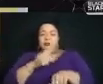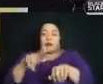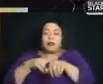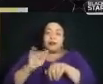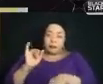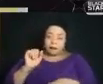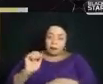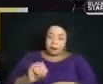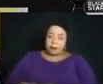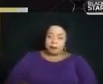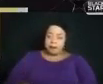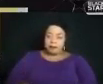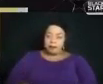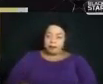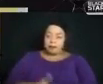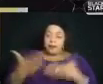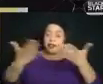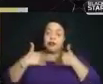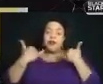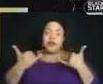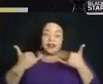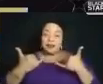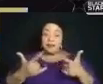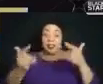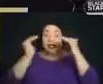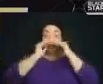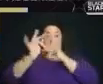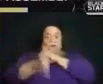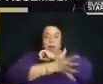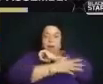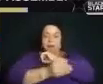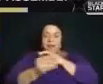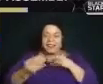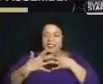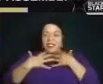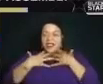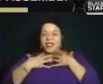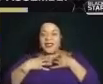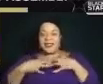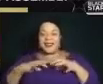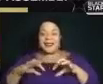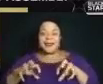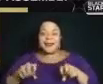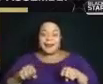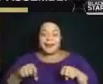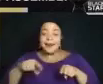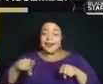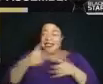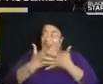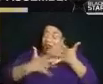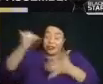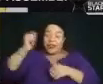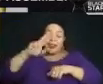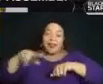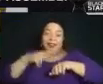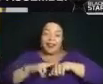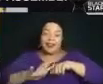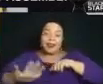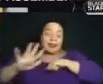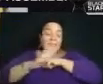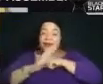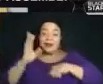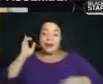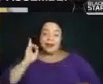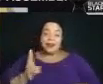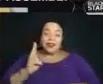greed in this, the richest nation in the history of the world, constitutes a moral crisis and